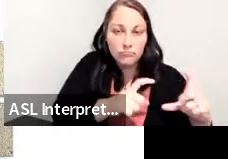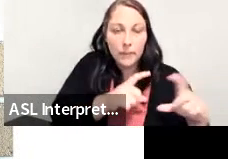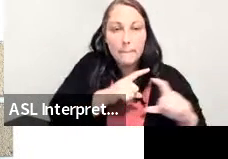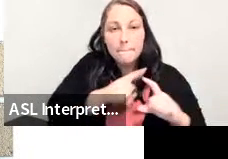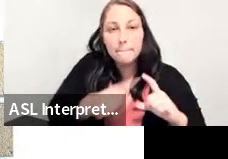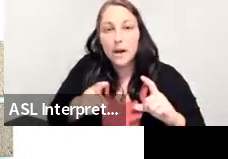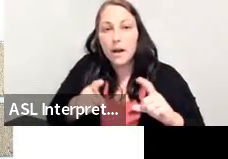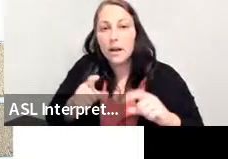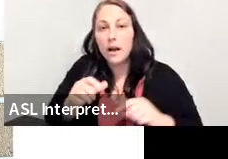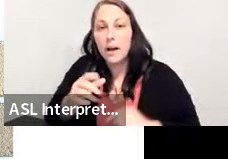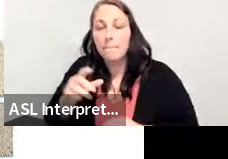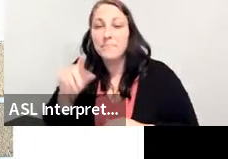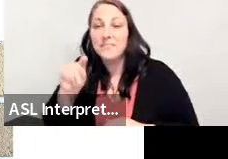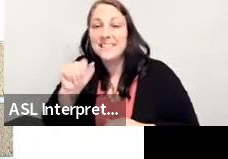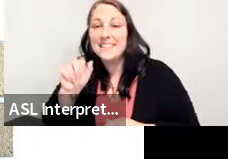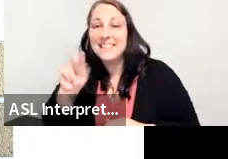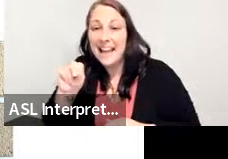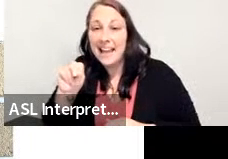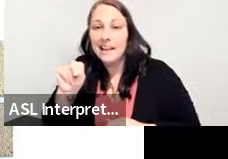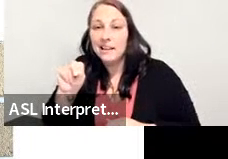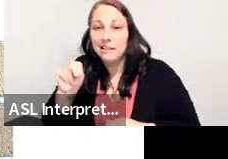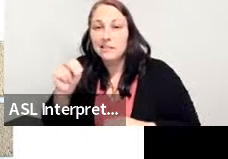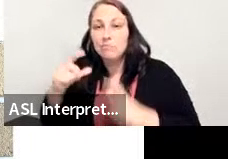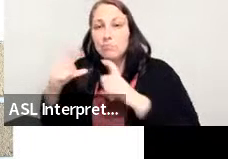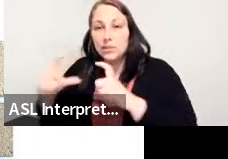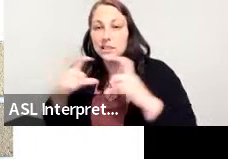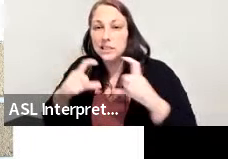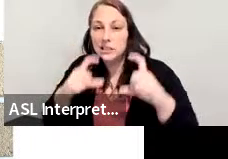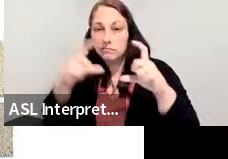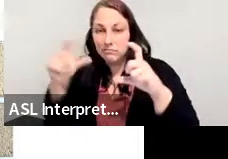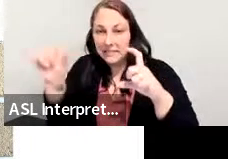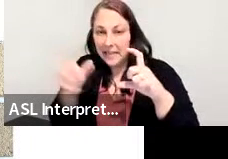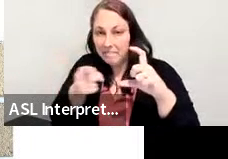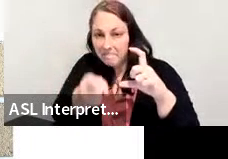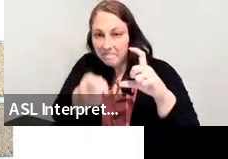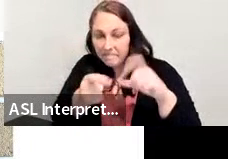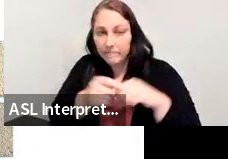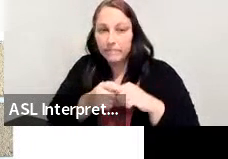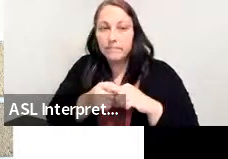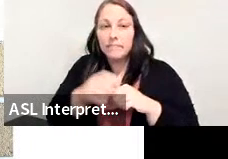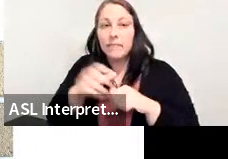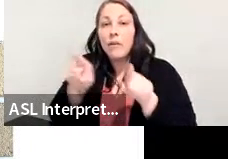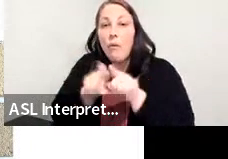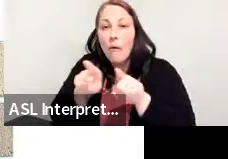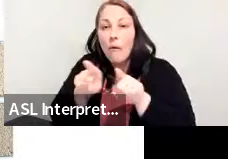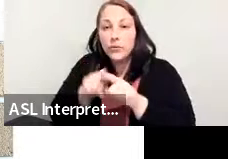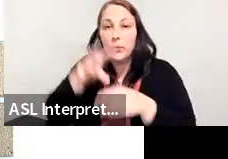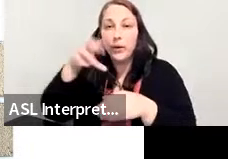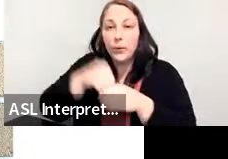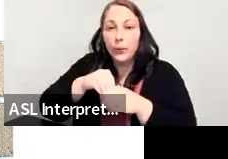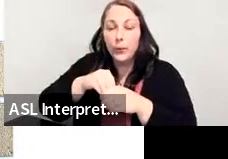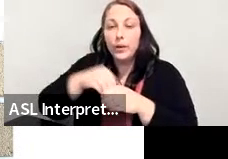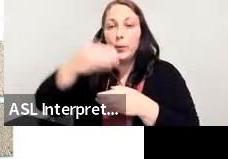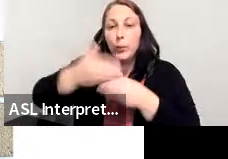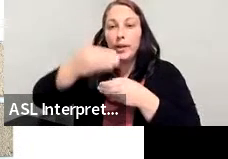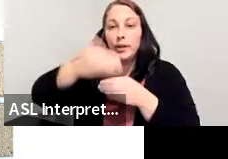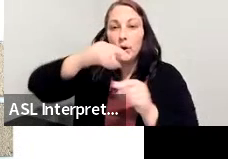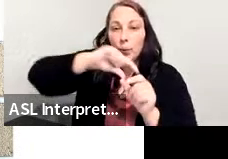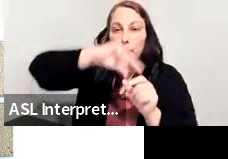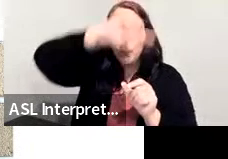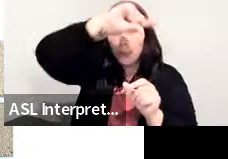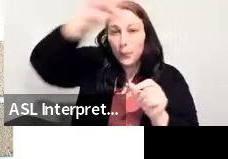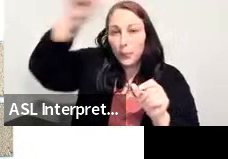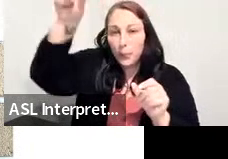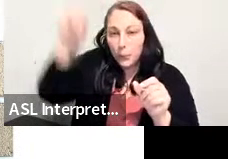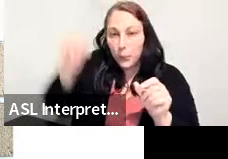metal window surrounds, window frames, and window sill details that I mentioned earlier. And